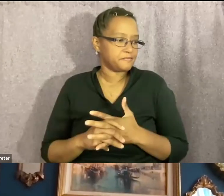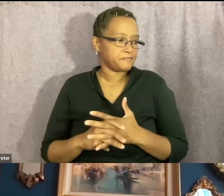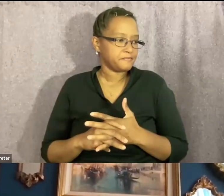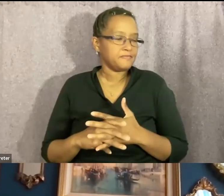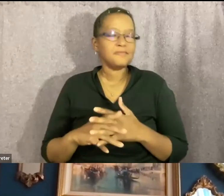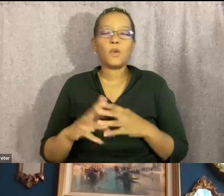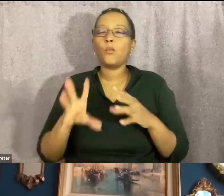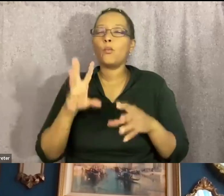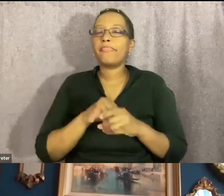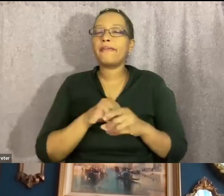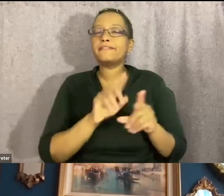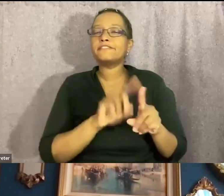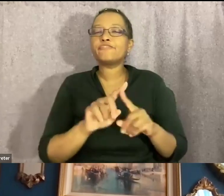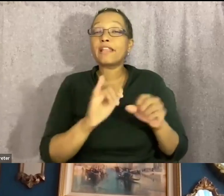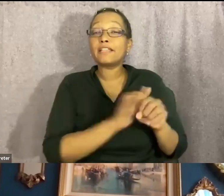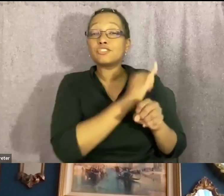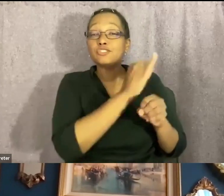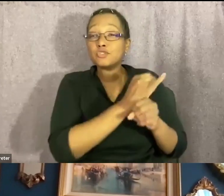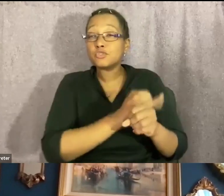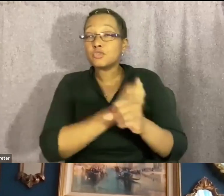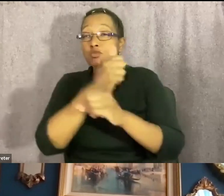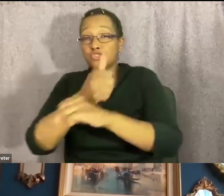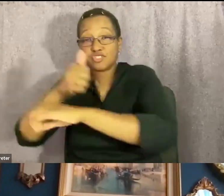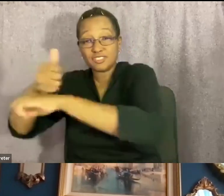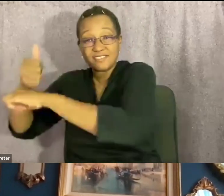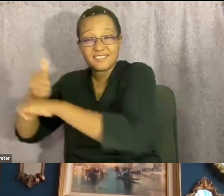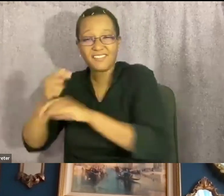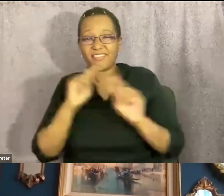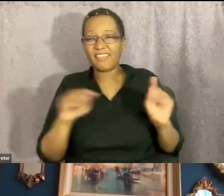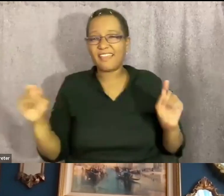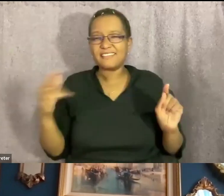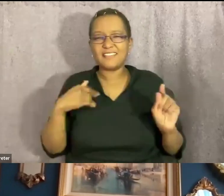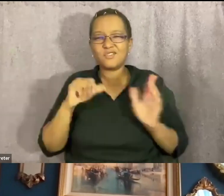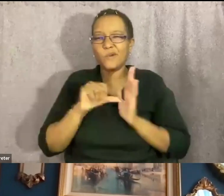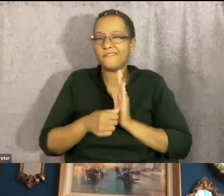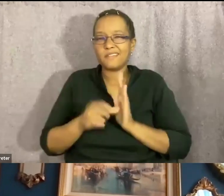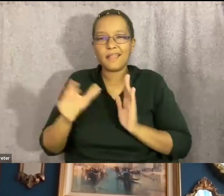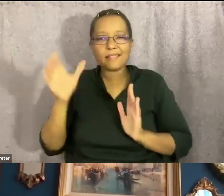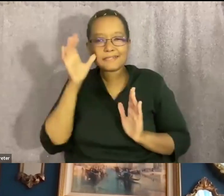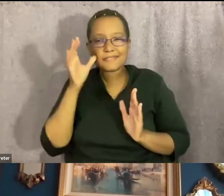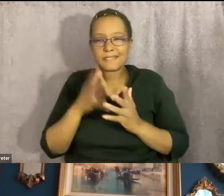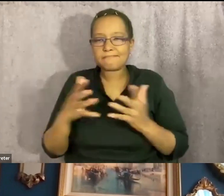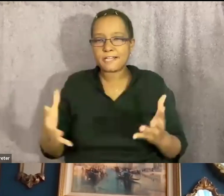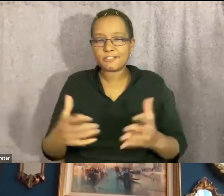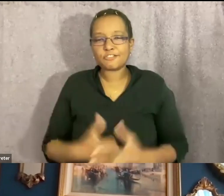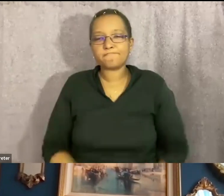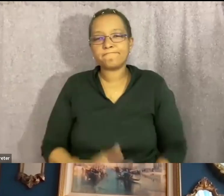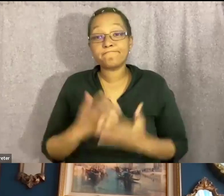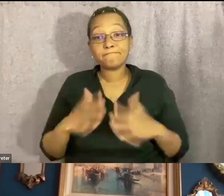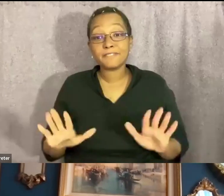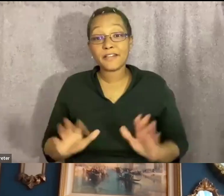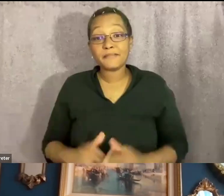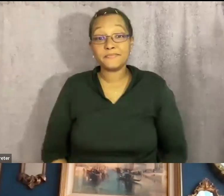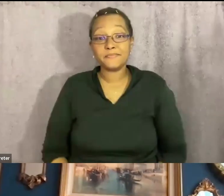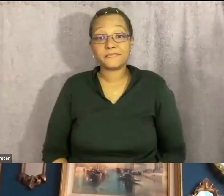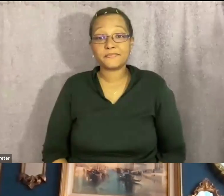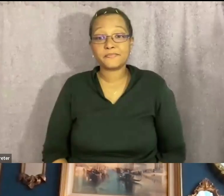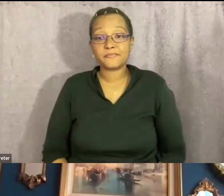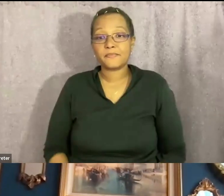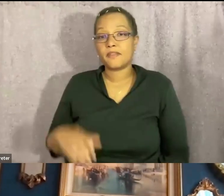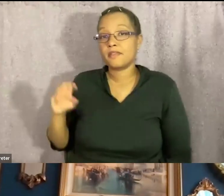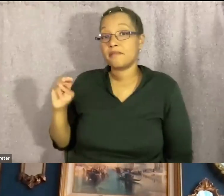versus like a focus on the self versus community. I think by zooming out on the larger picture of land and